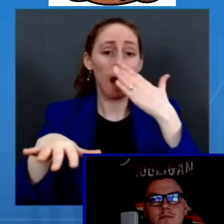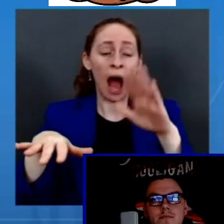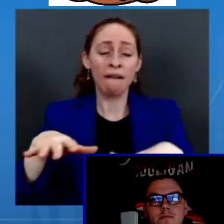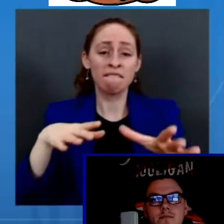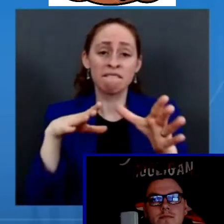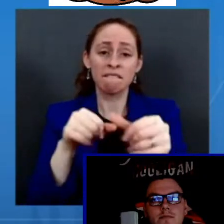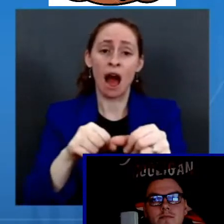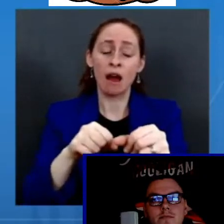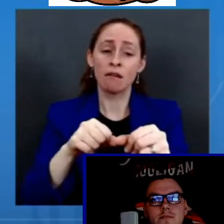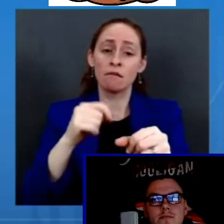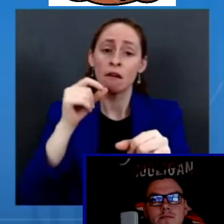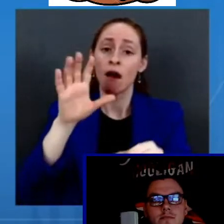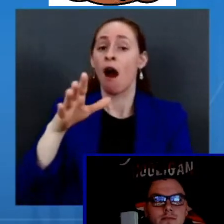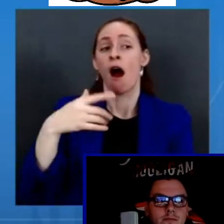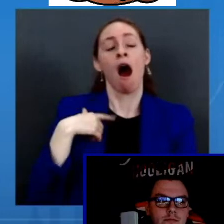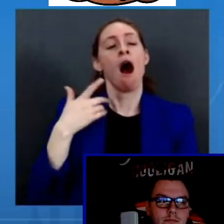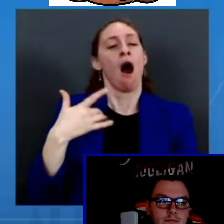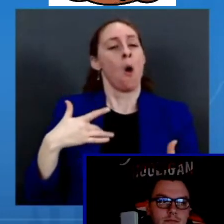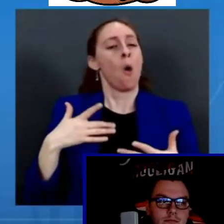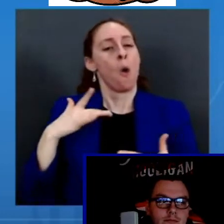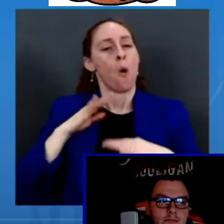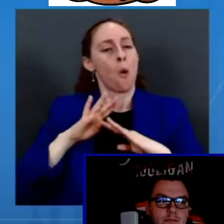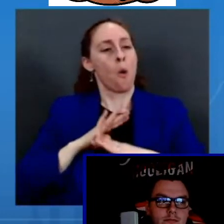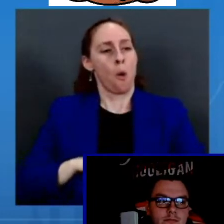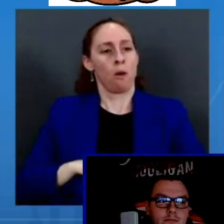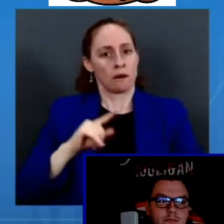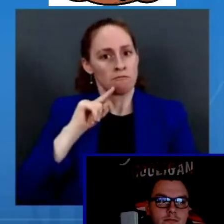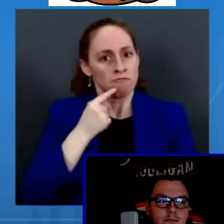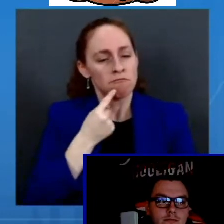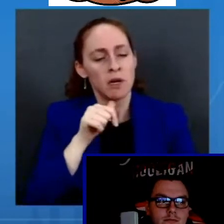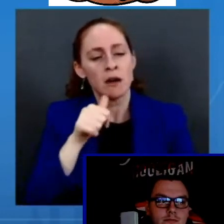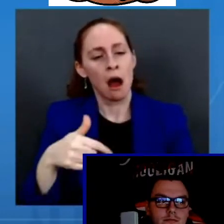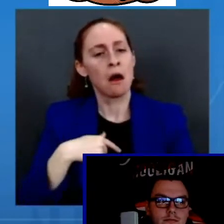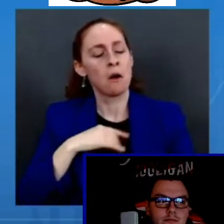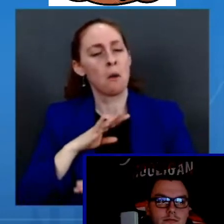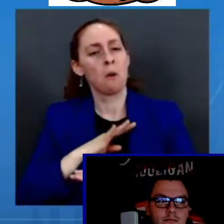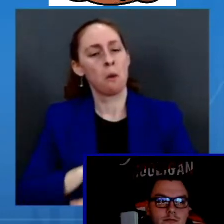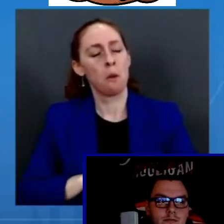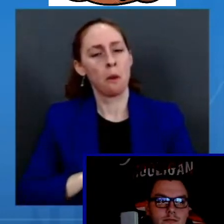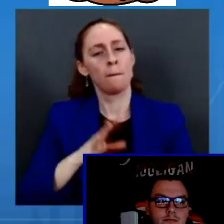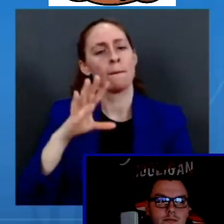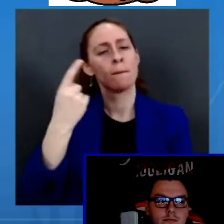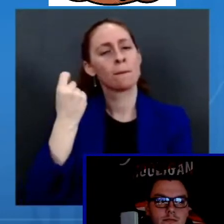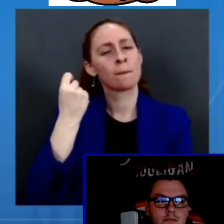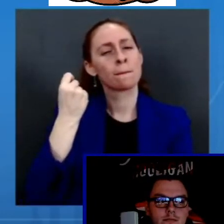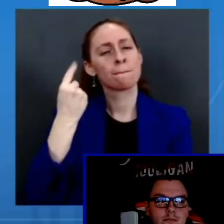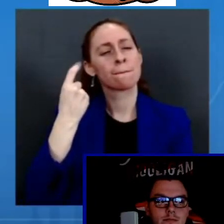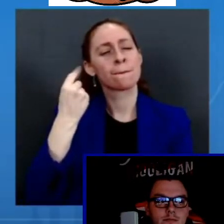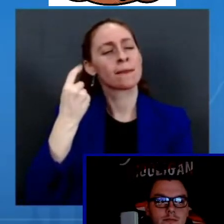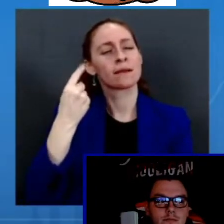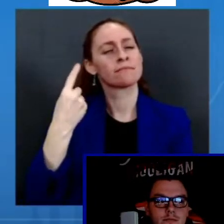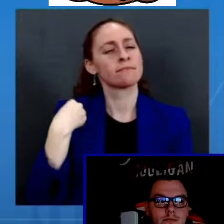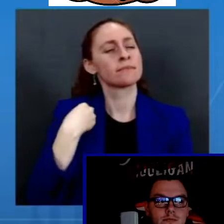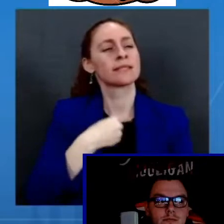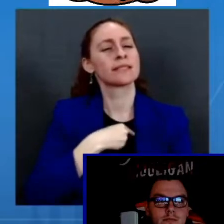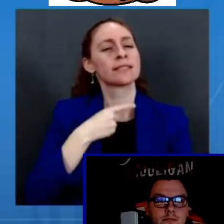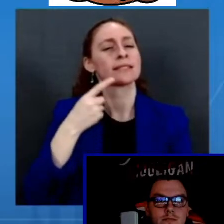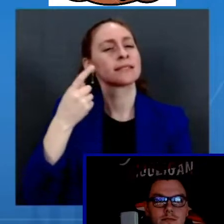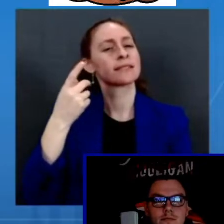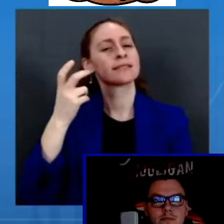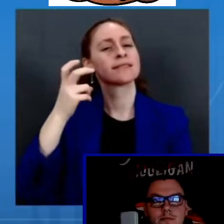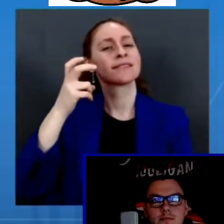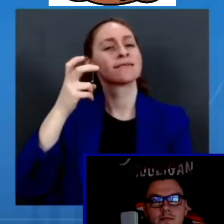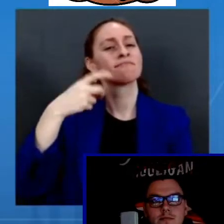dangerous business to be able to rely on what you perceive as a lower degree of